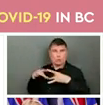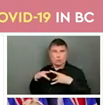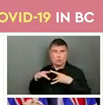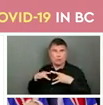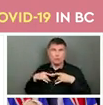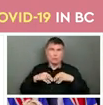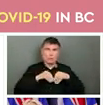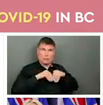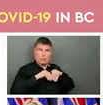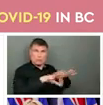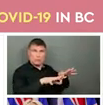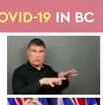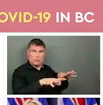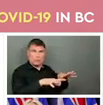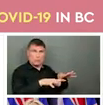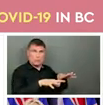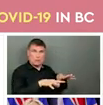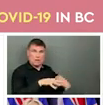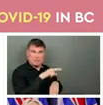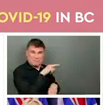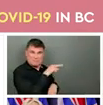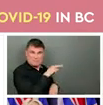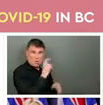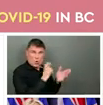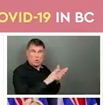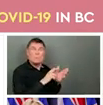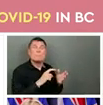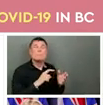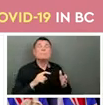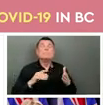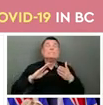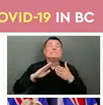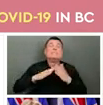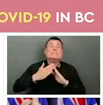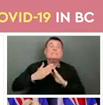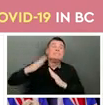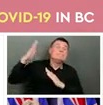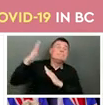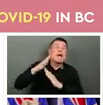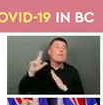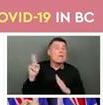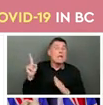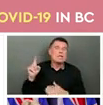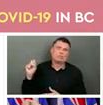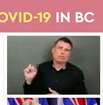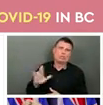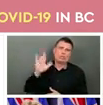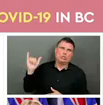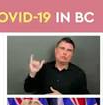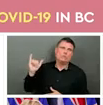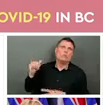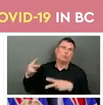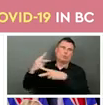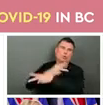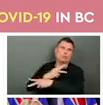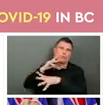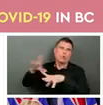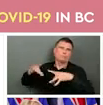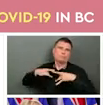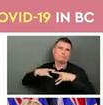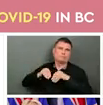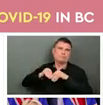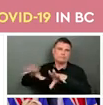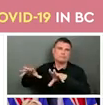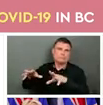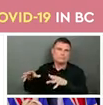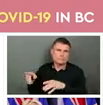And we can see that Surrey still remains the top of our case count. However, when we look at the scale on the left-hand